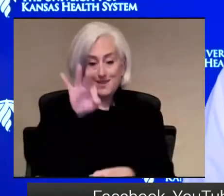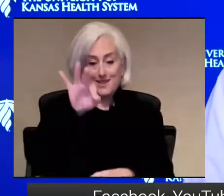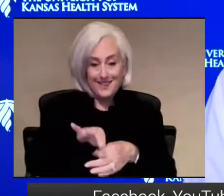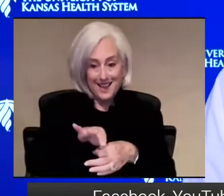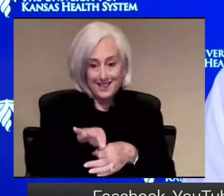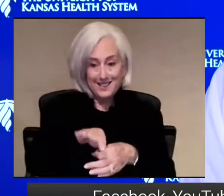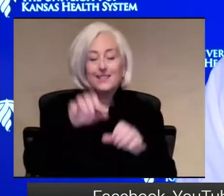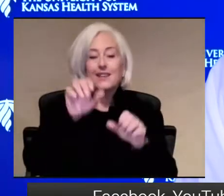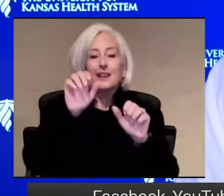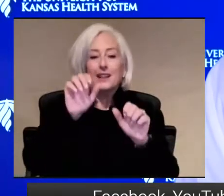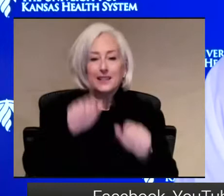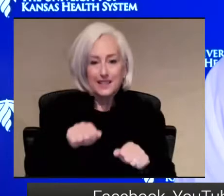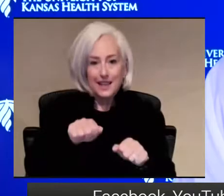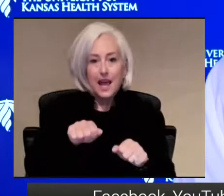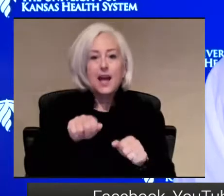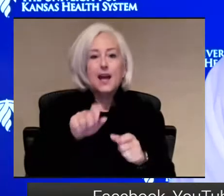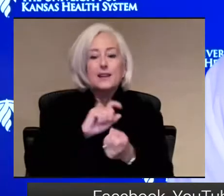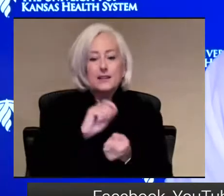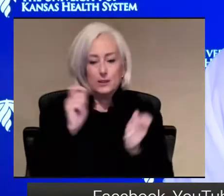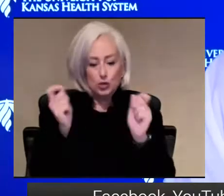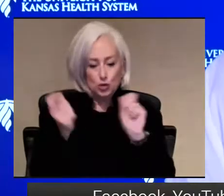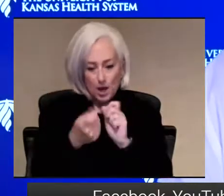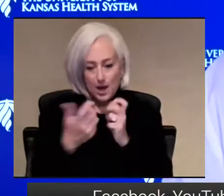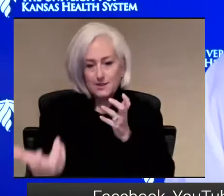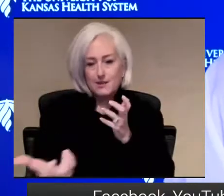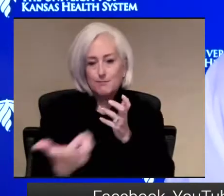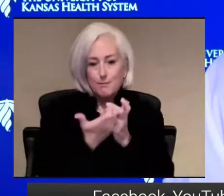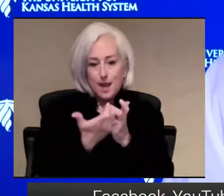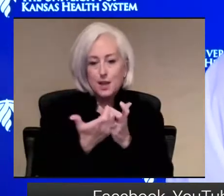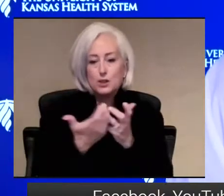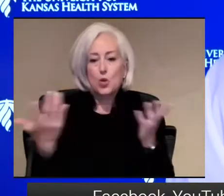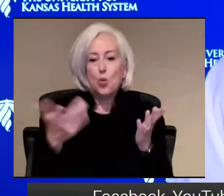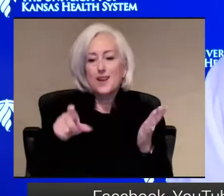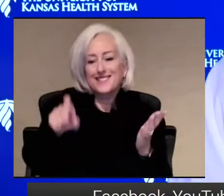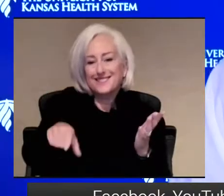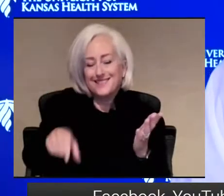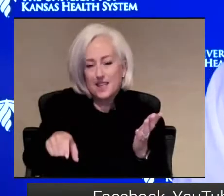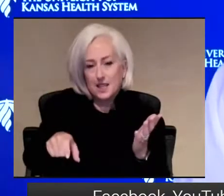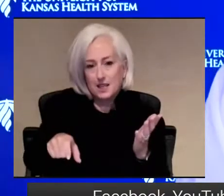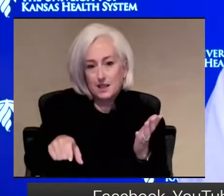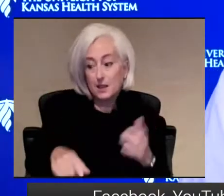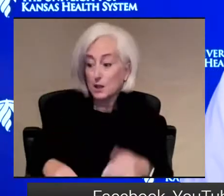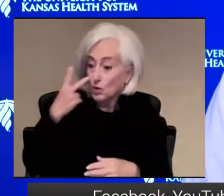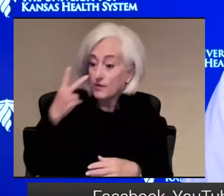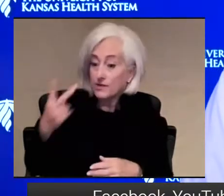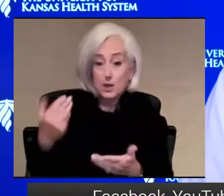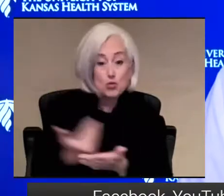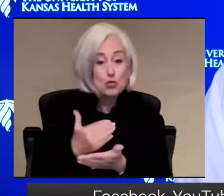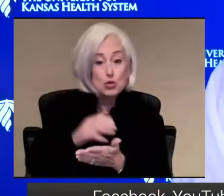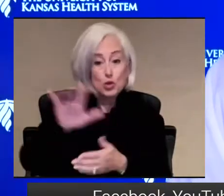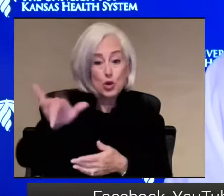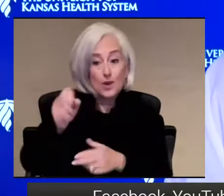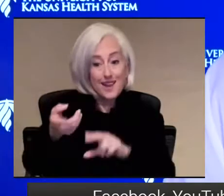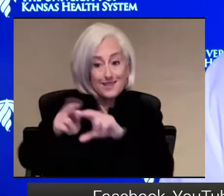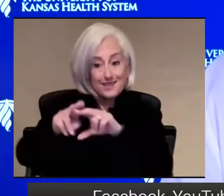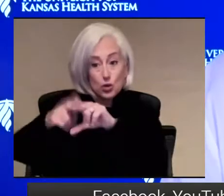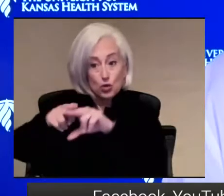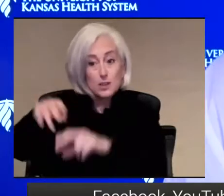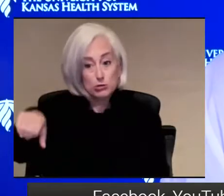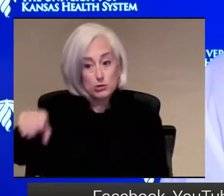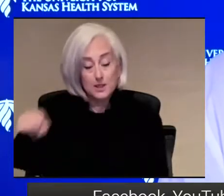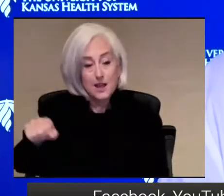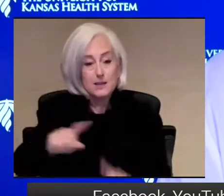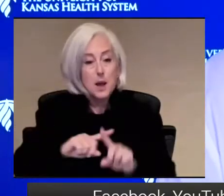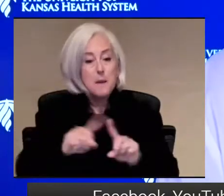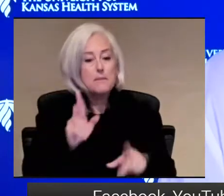I agree with you. I think we have seen the headlines. New cases are surging, but hospitalizations are. But to your point, Steve, like we've said,